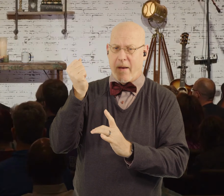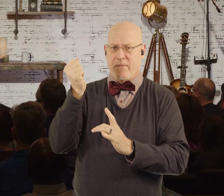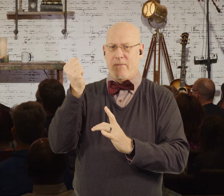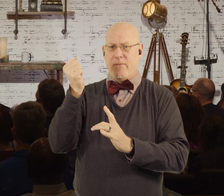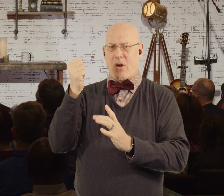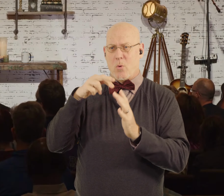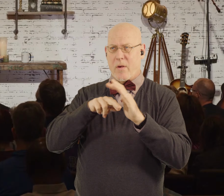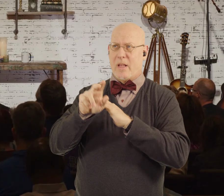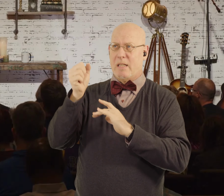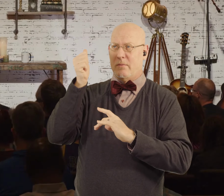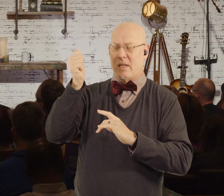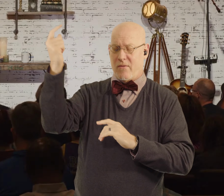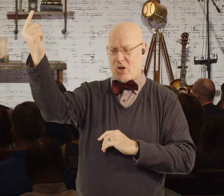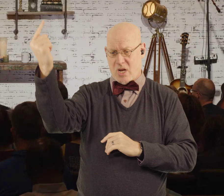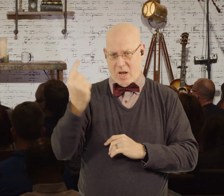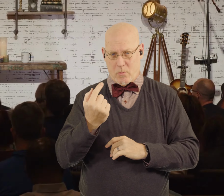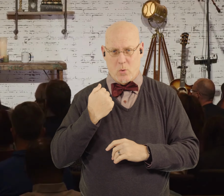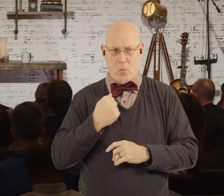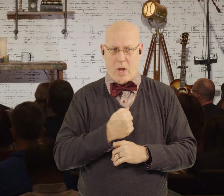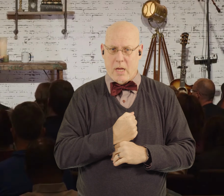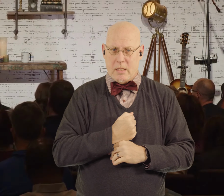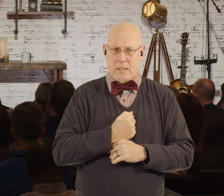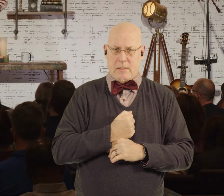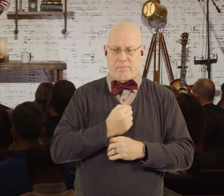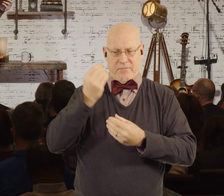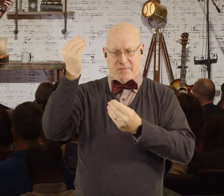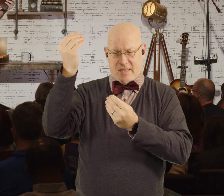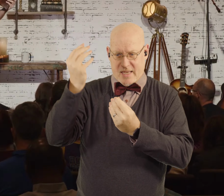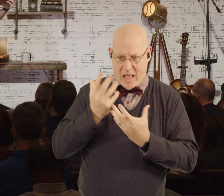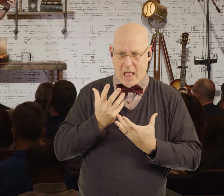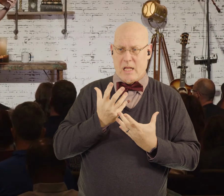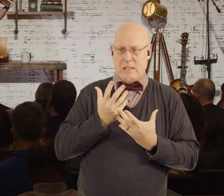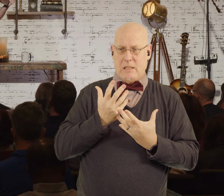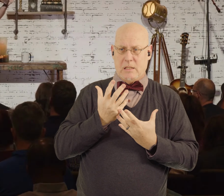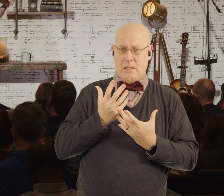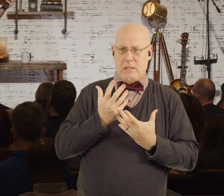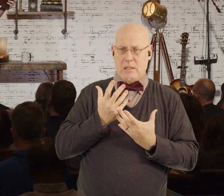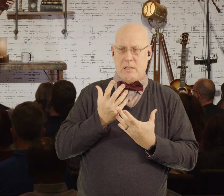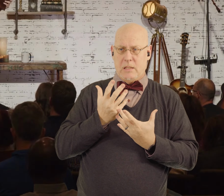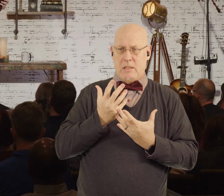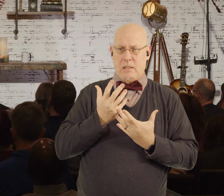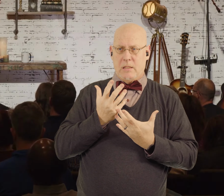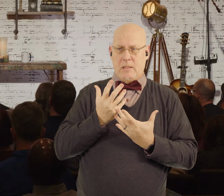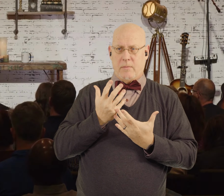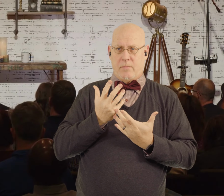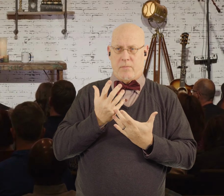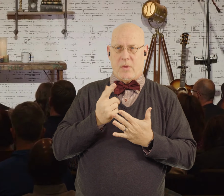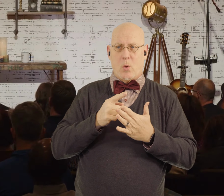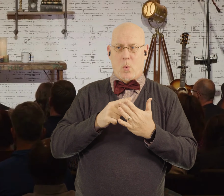Revelation 1, the revelation of him coming to us and telling us